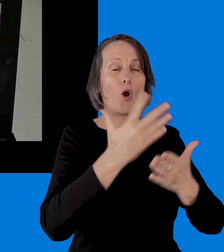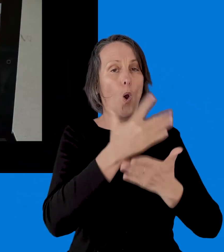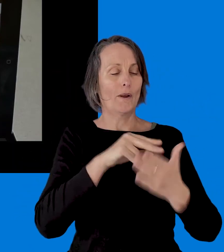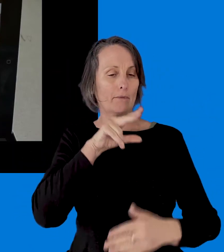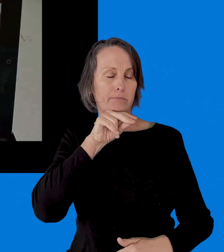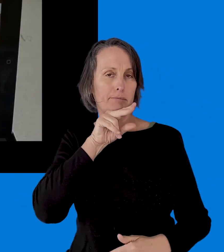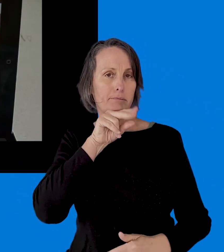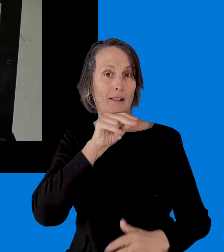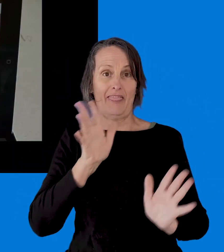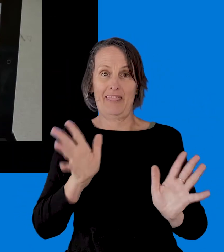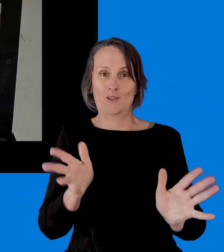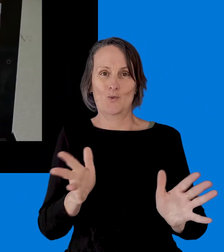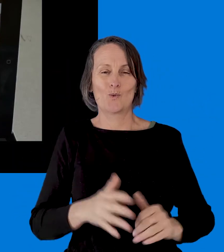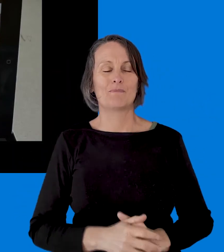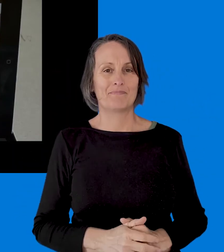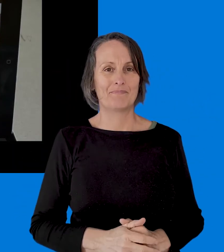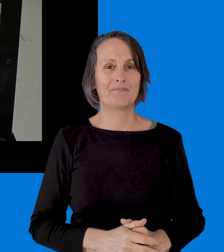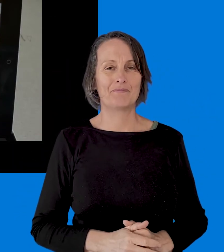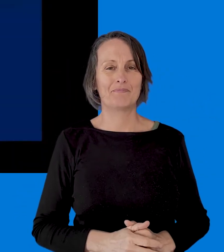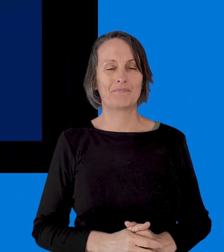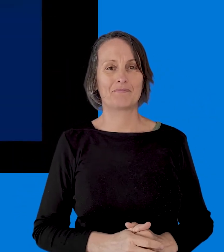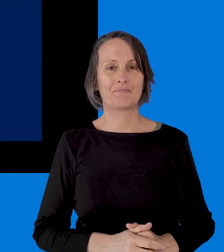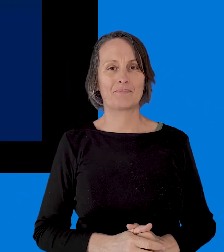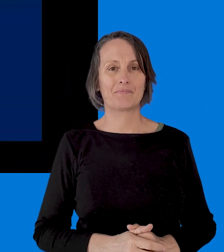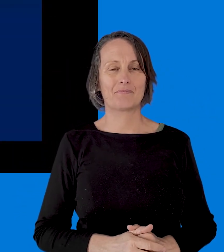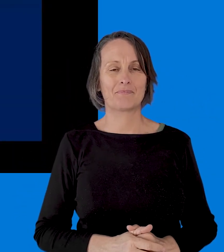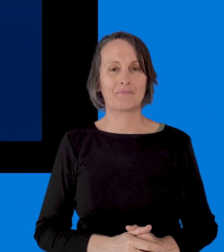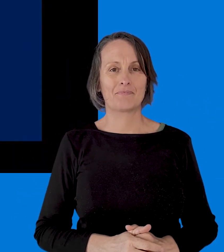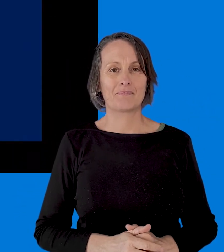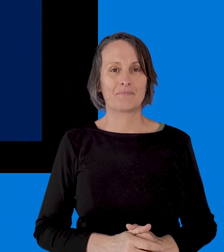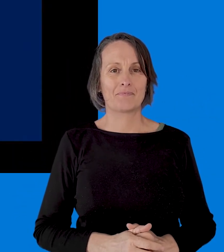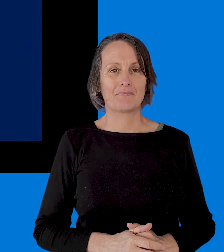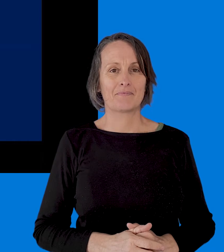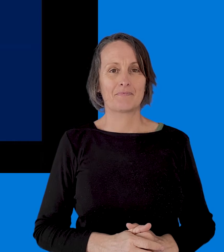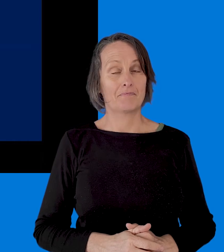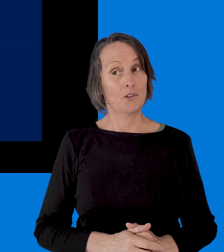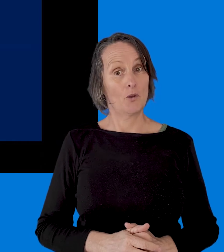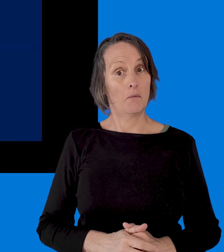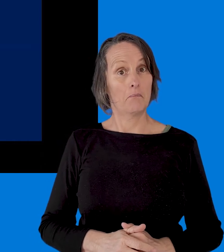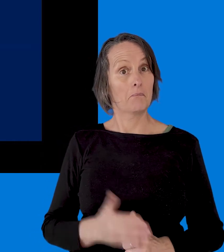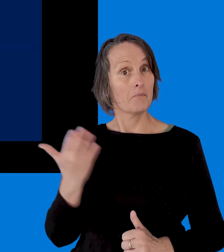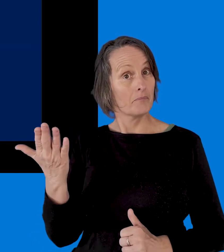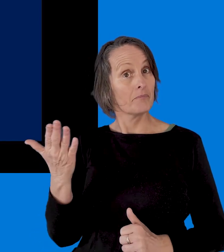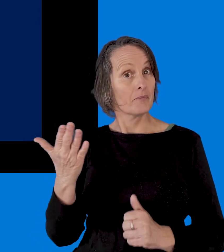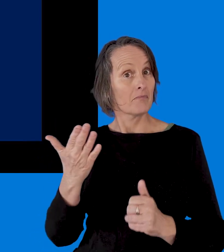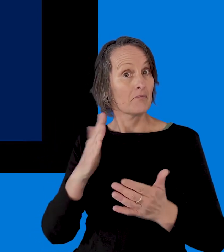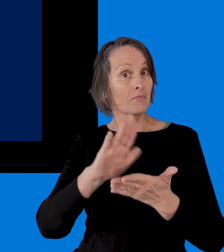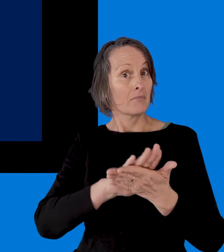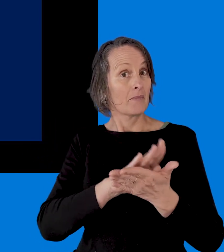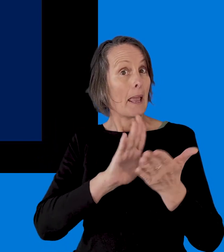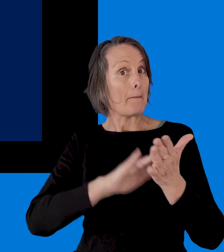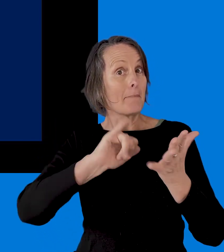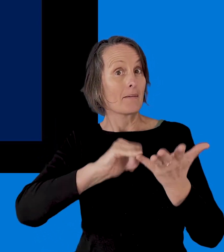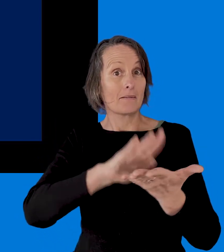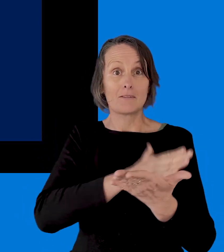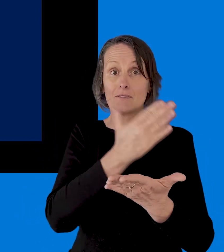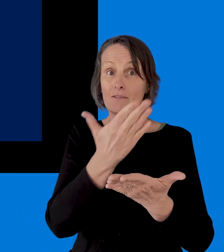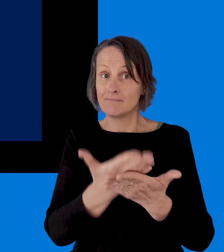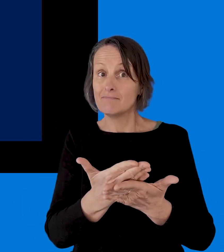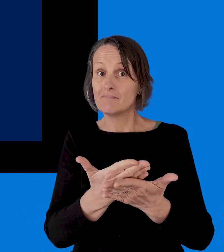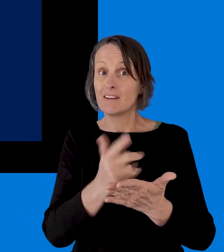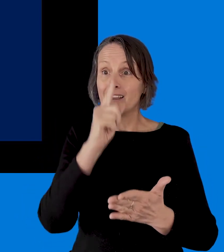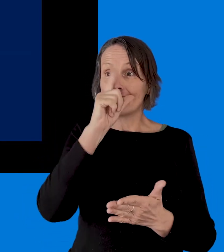additional noise and it's just more or less getting the speaker. So we can see this being used in a number